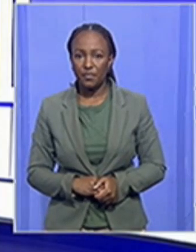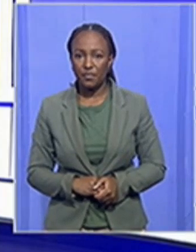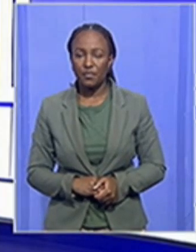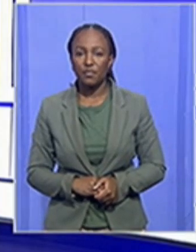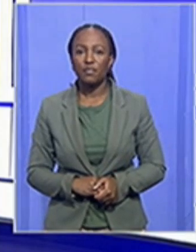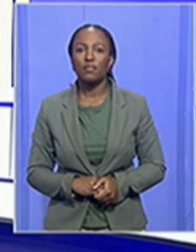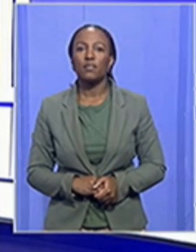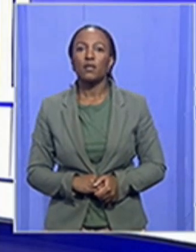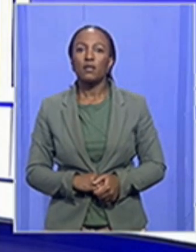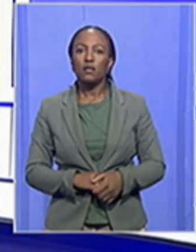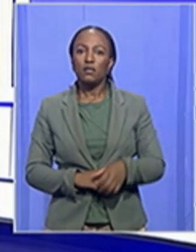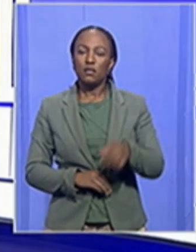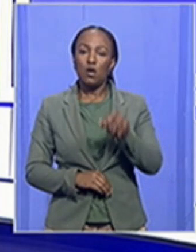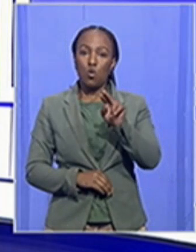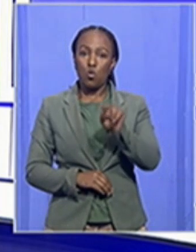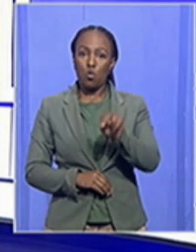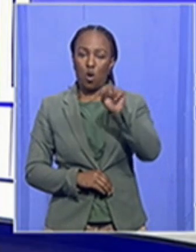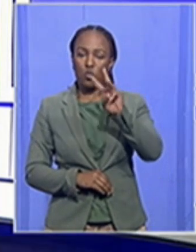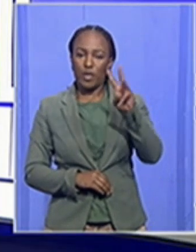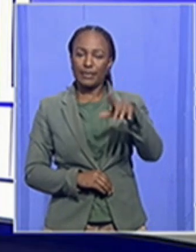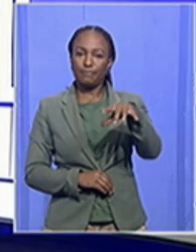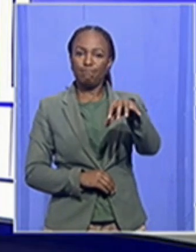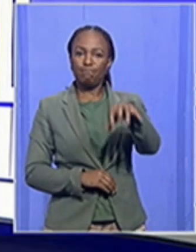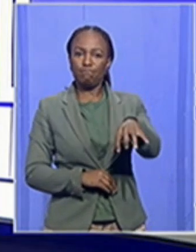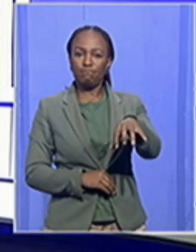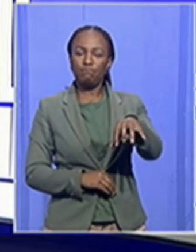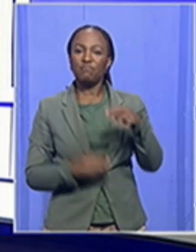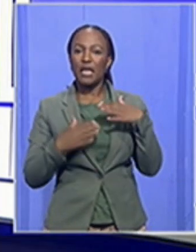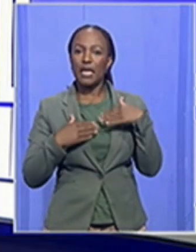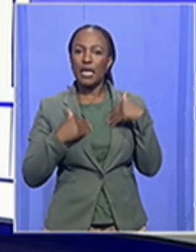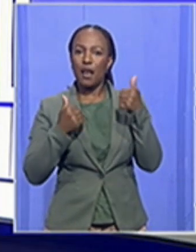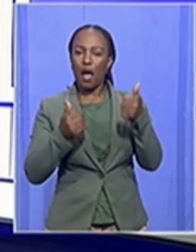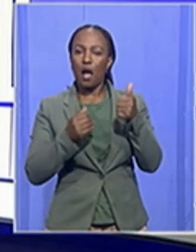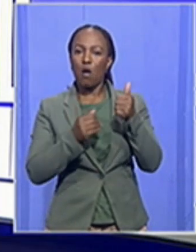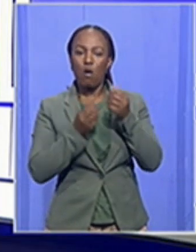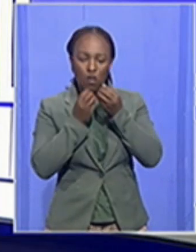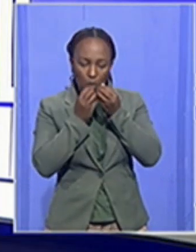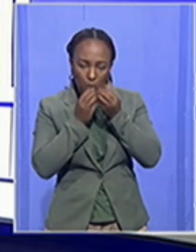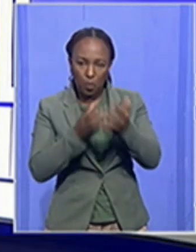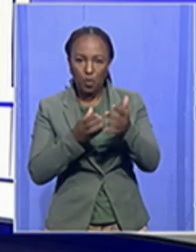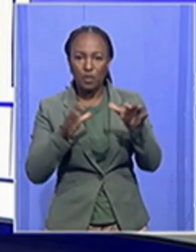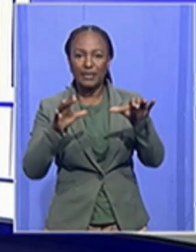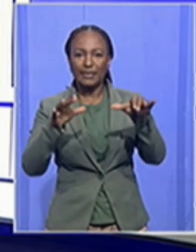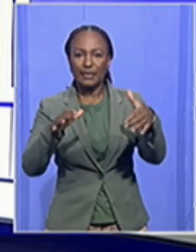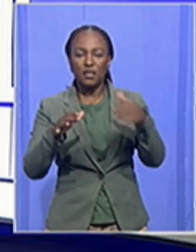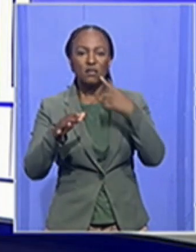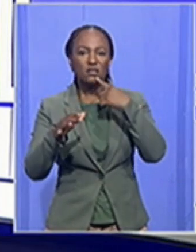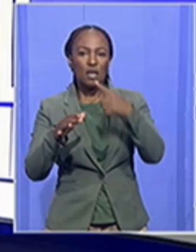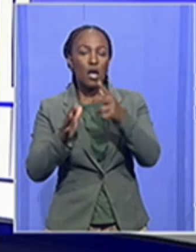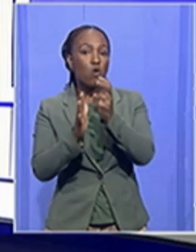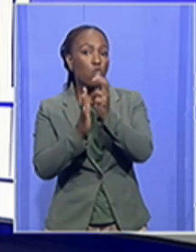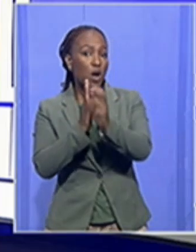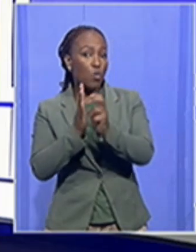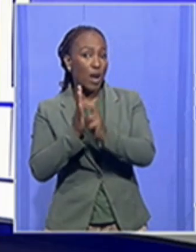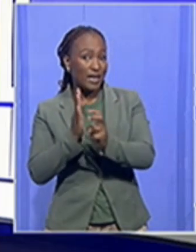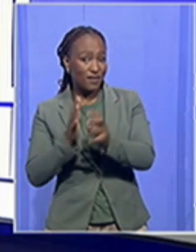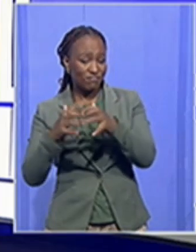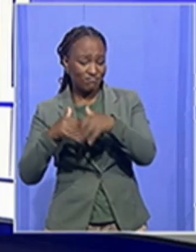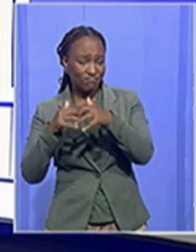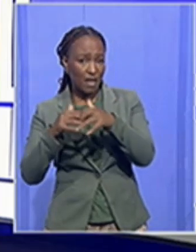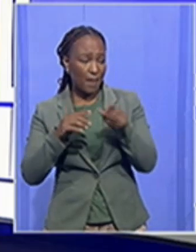Dingaka tša setšo ka Northwest tšeo di lego ka tlase ga mokgatlo wa go bitšwa No Regulations for Healers Without Healers di ipiletša go kgoro